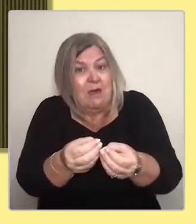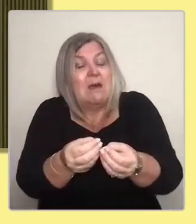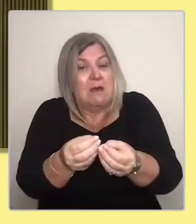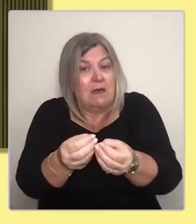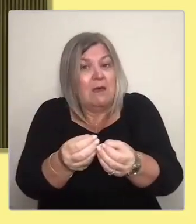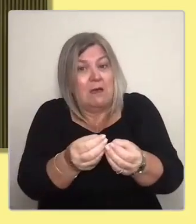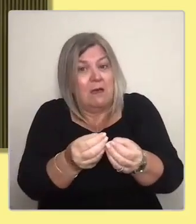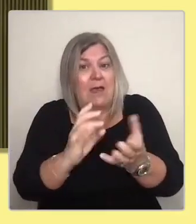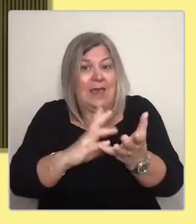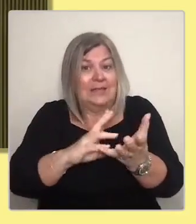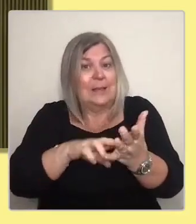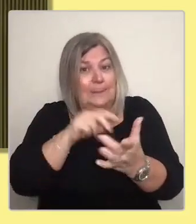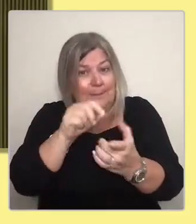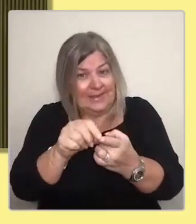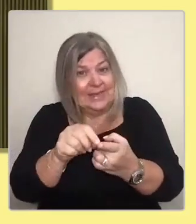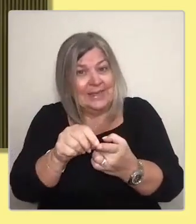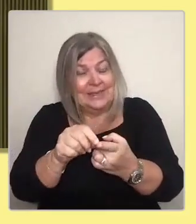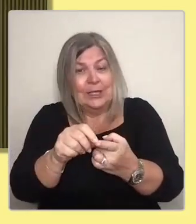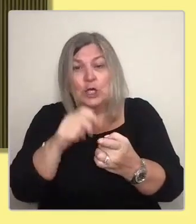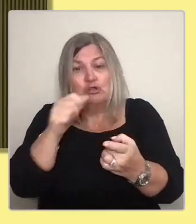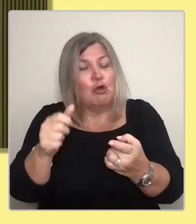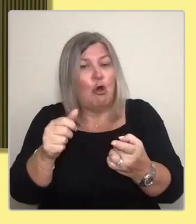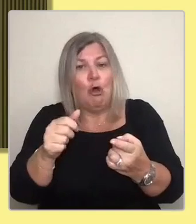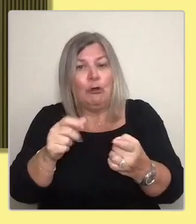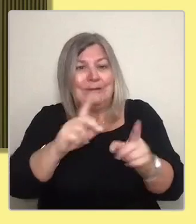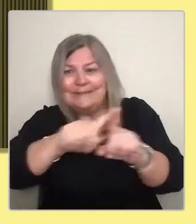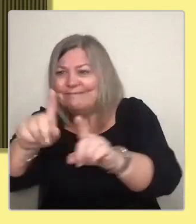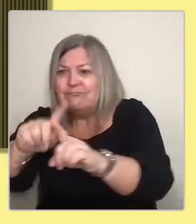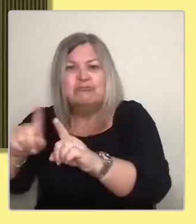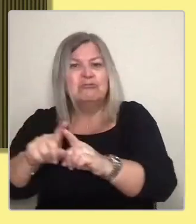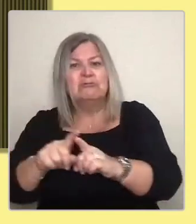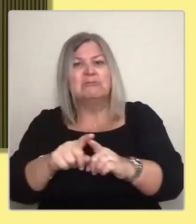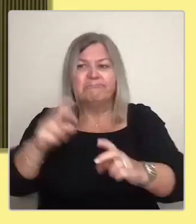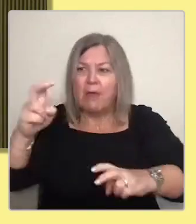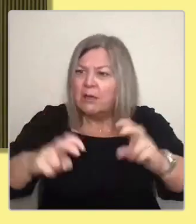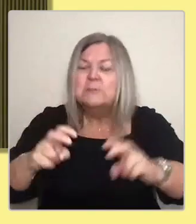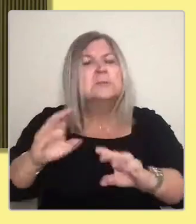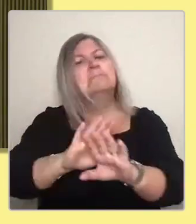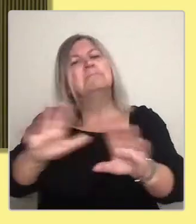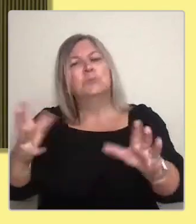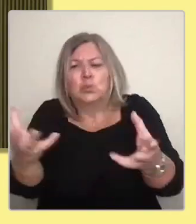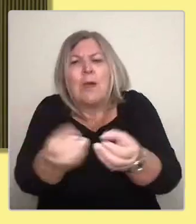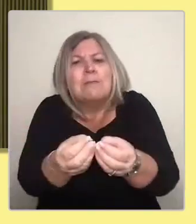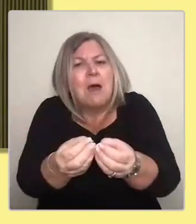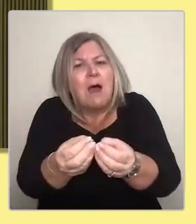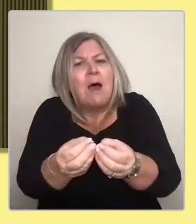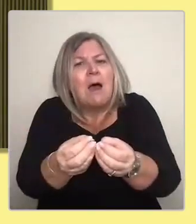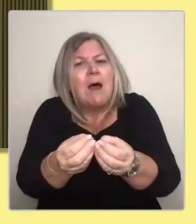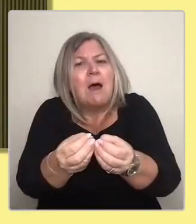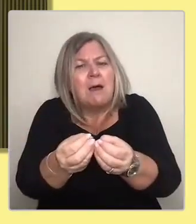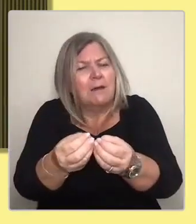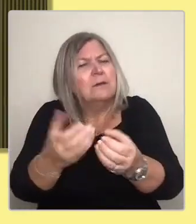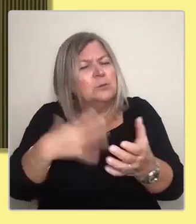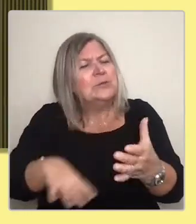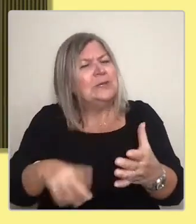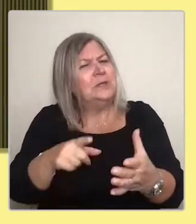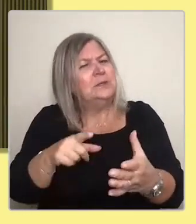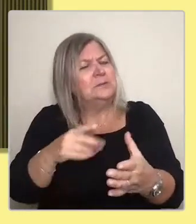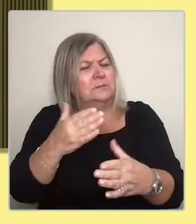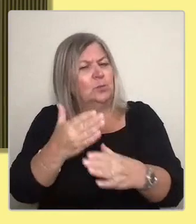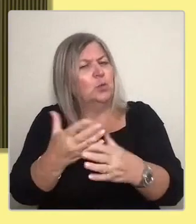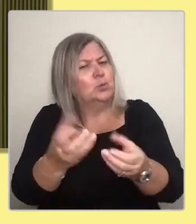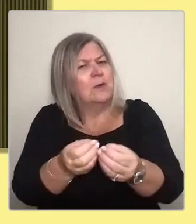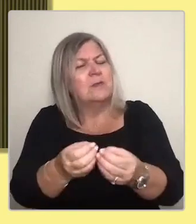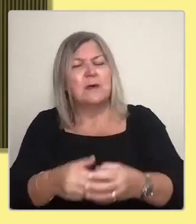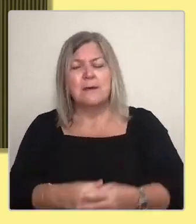think that that's the only way that we're going to get to where we want to go. I think we all need to work together. So my